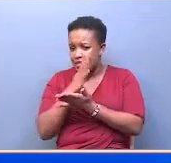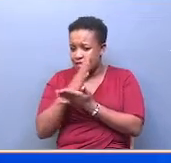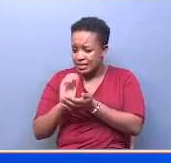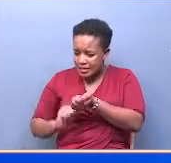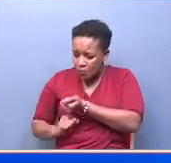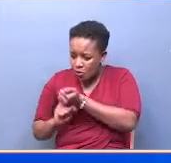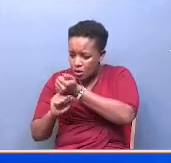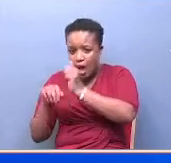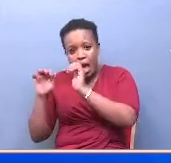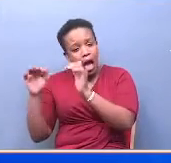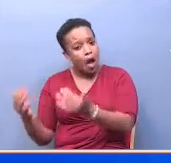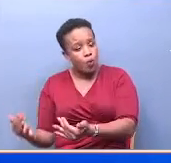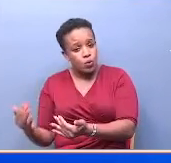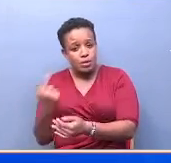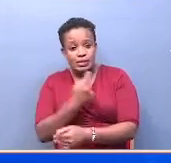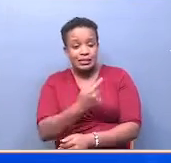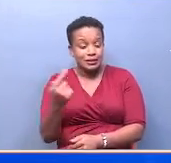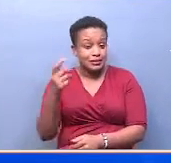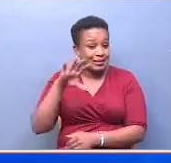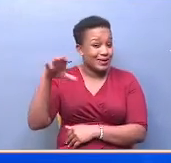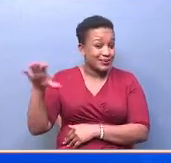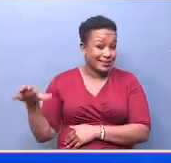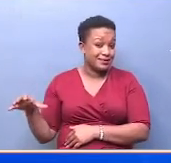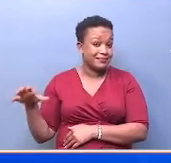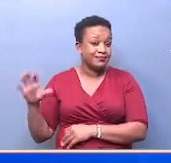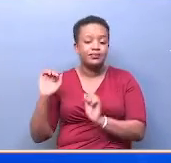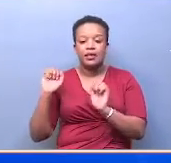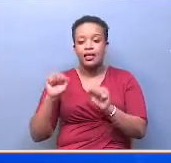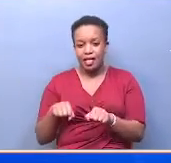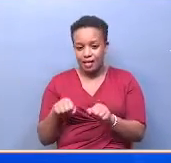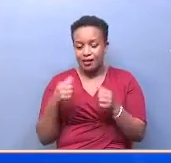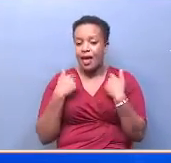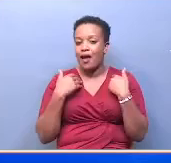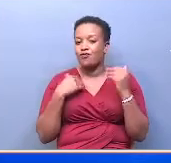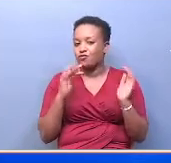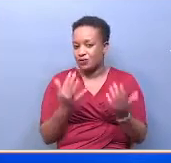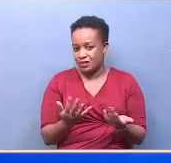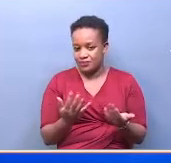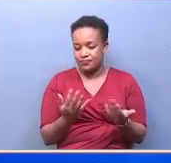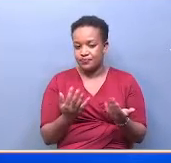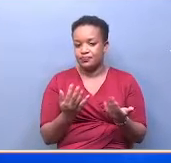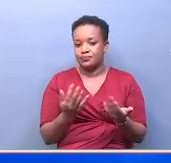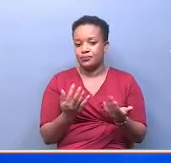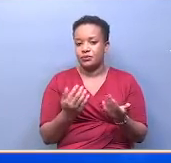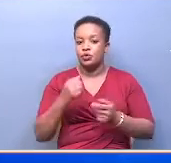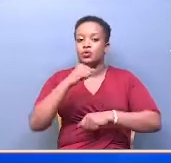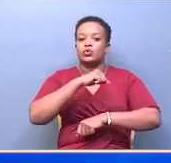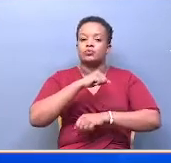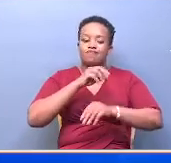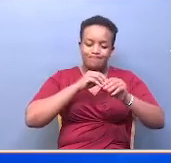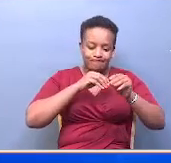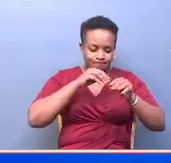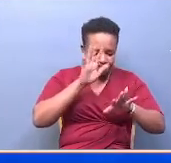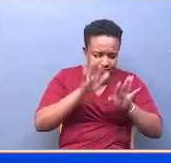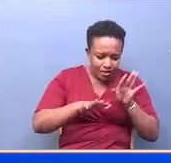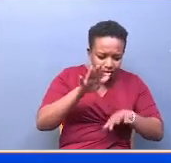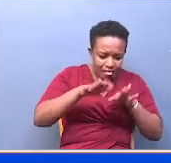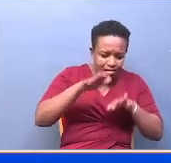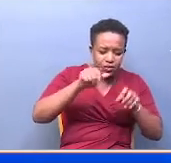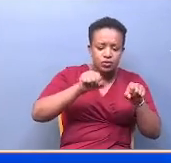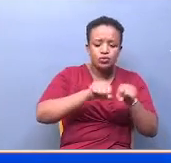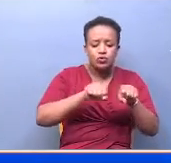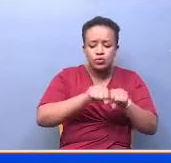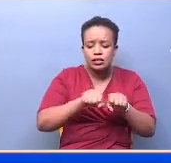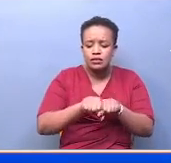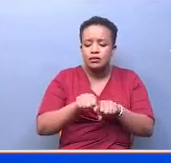so that every county can make school shoes for the children in